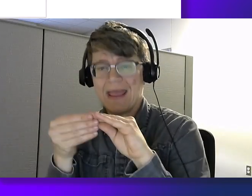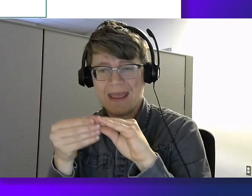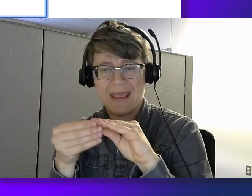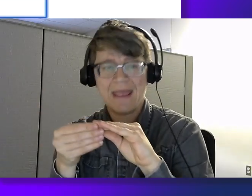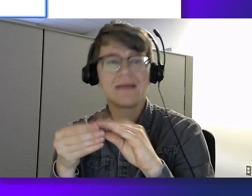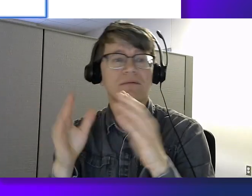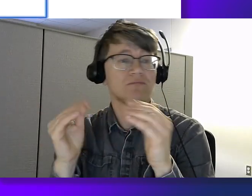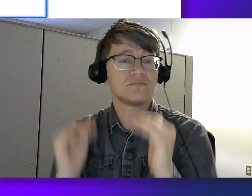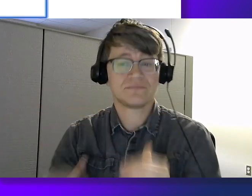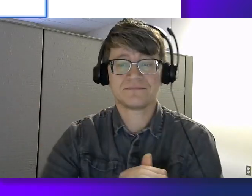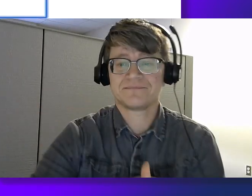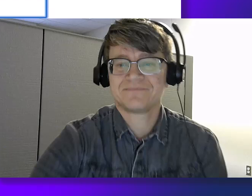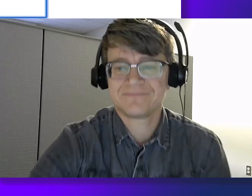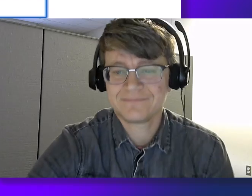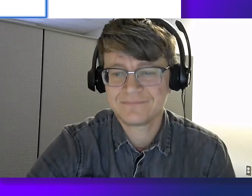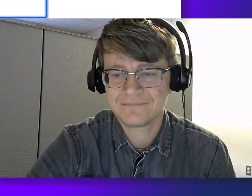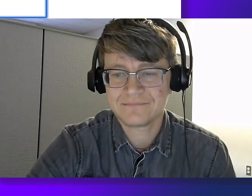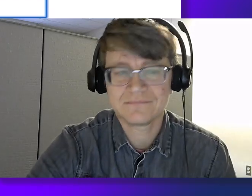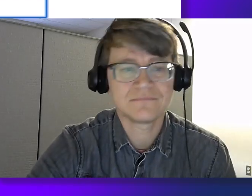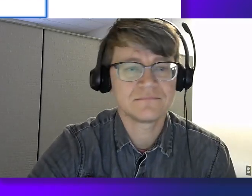field, enter